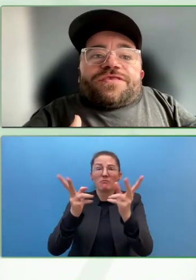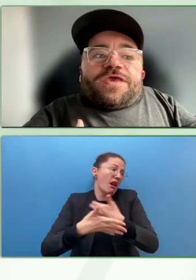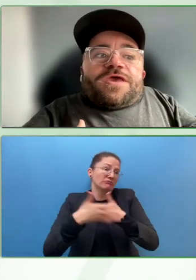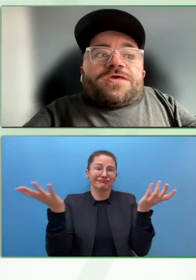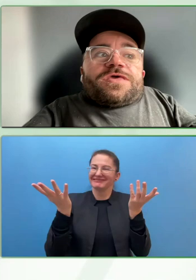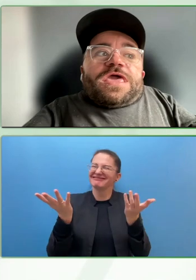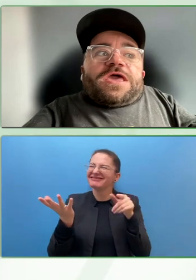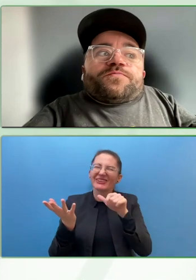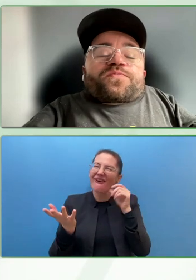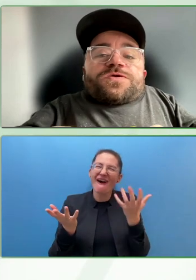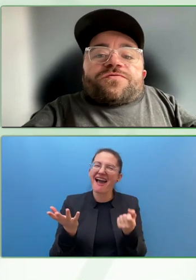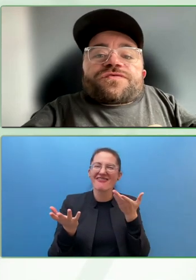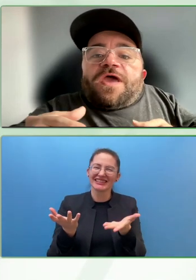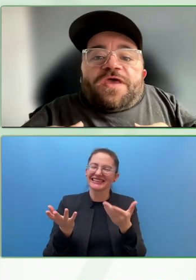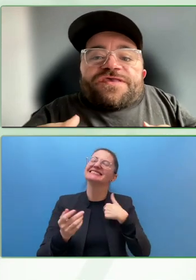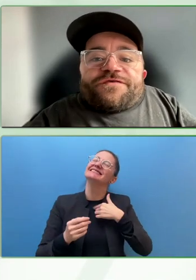in the